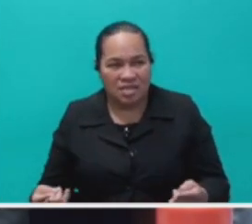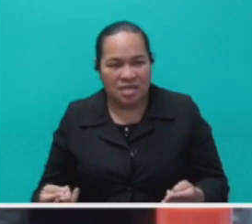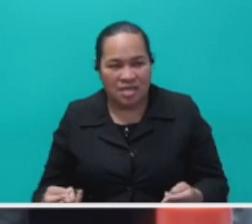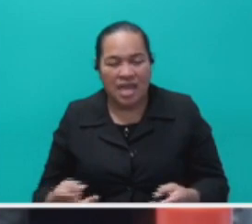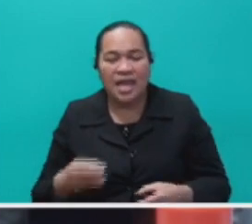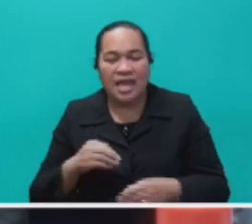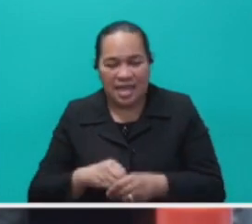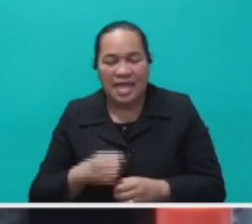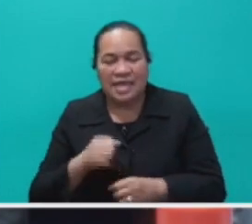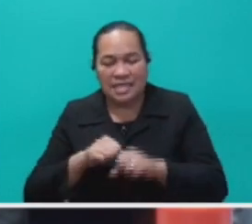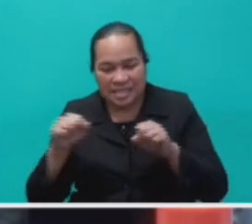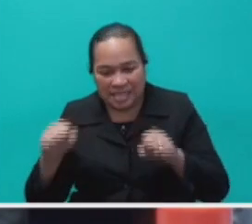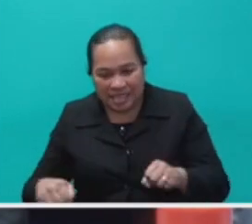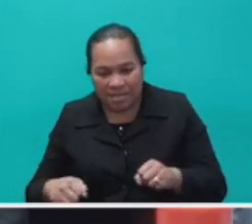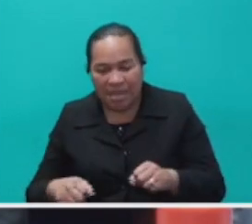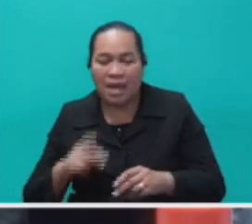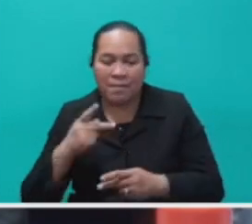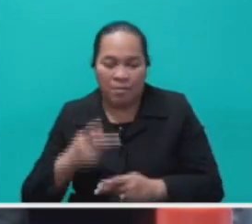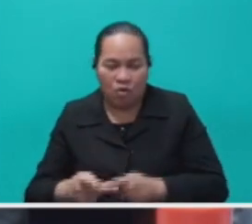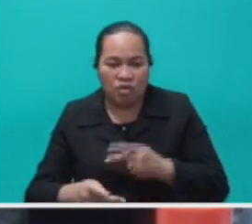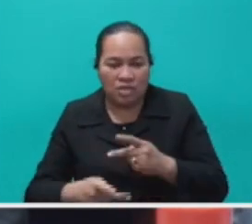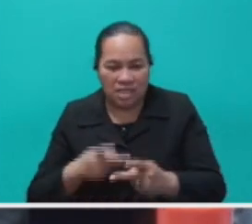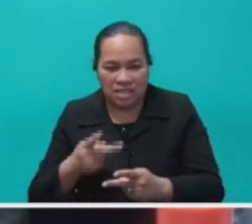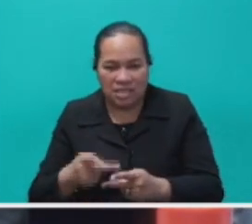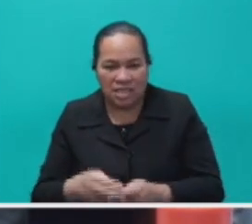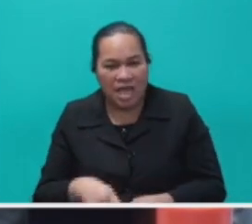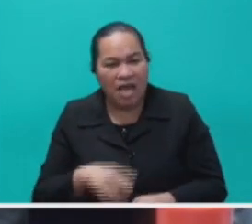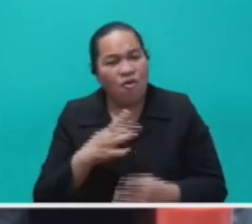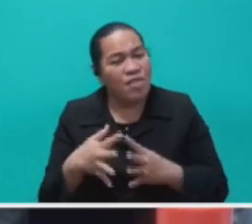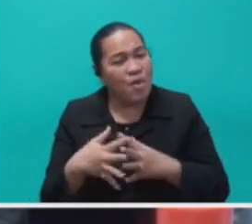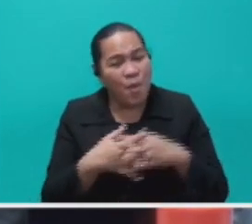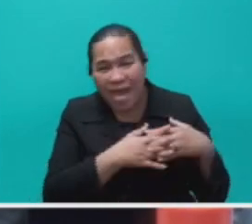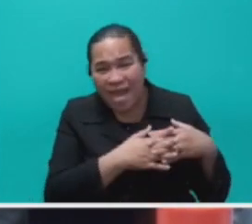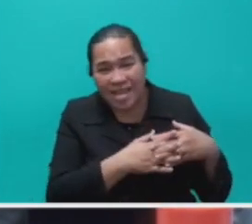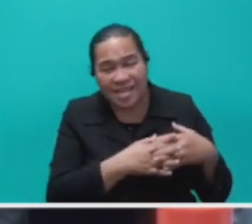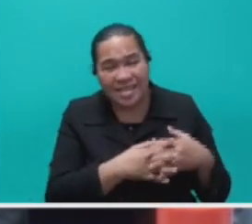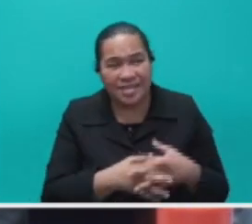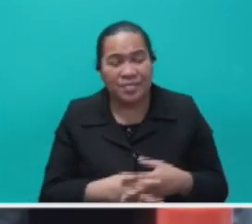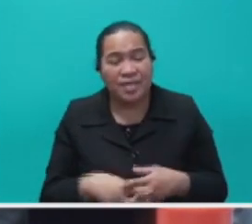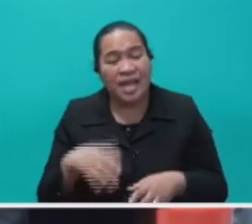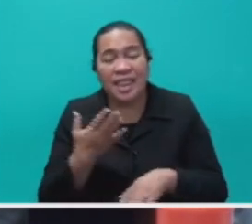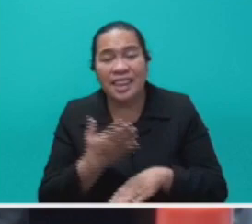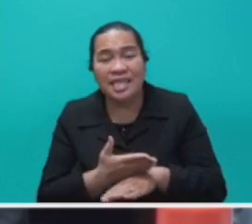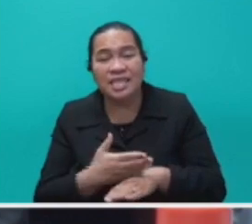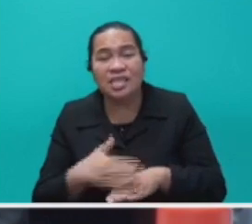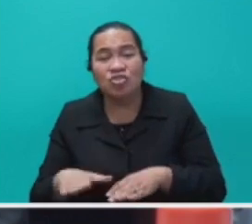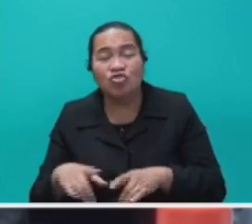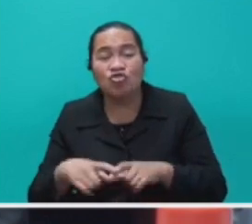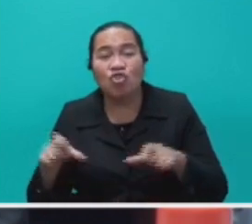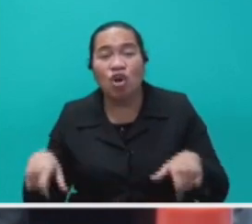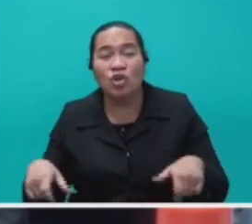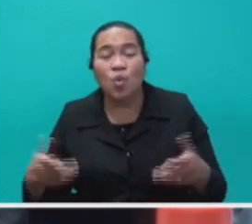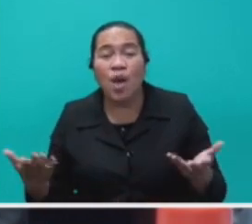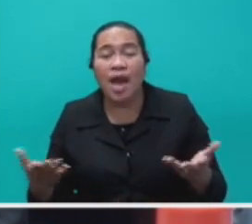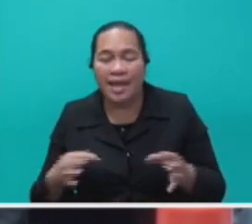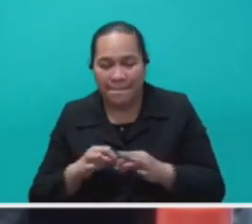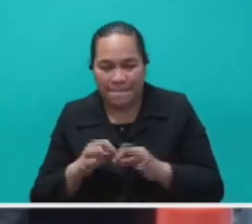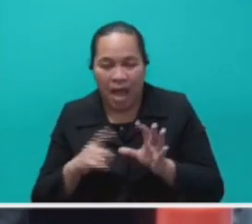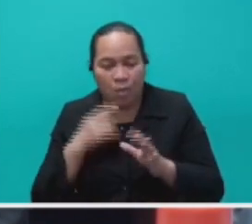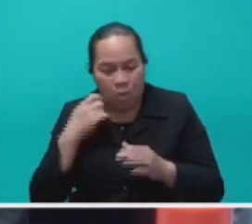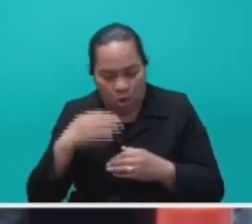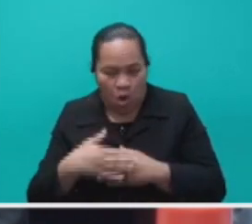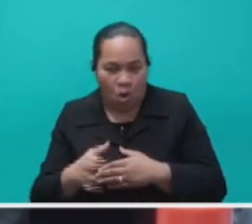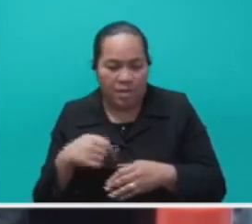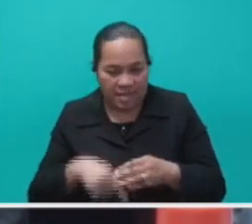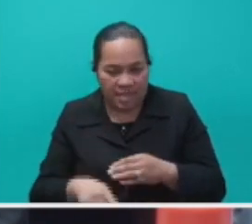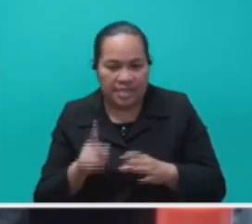systems and processes. As for Western side, there is a new court in Namba which will be opened this year,